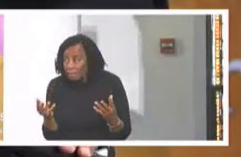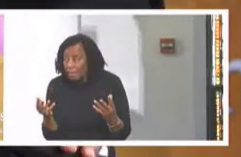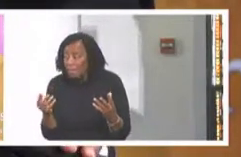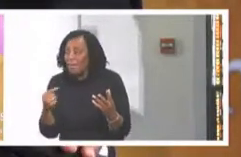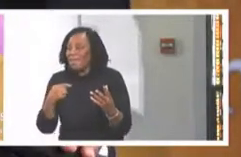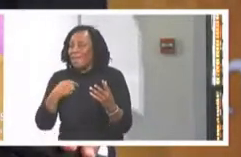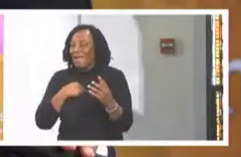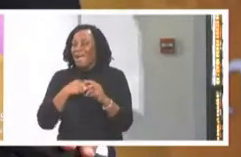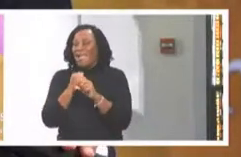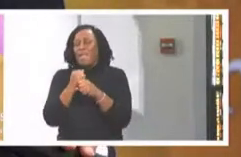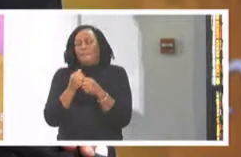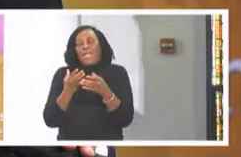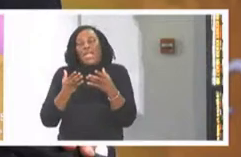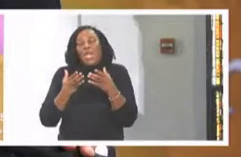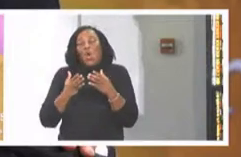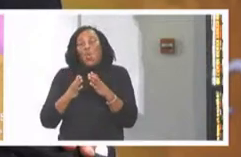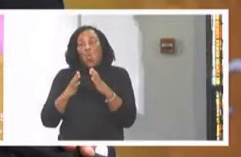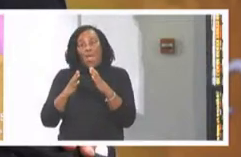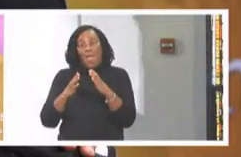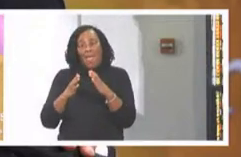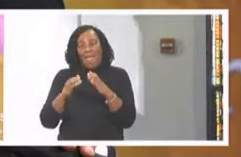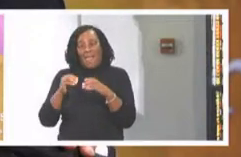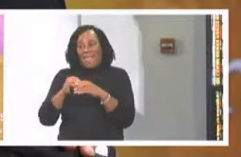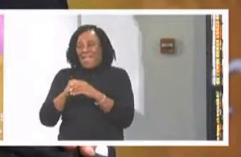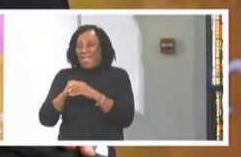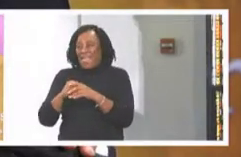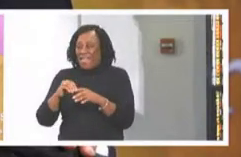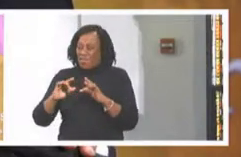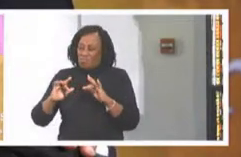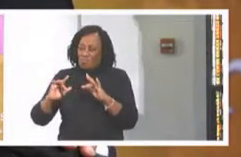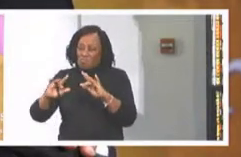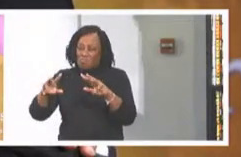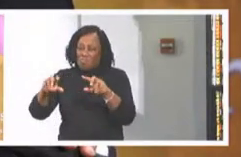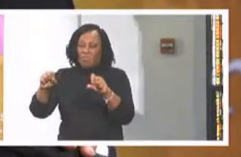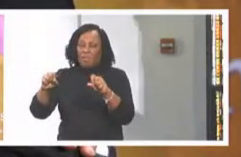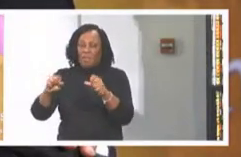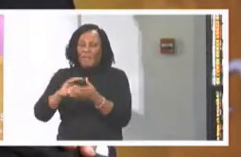am making a way in the wilderness and streams in the wasteland.